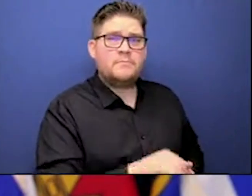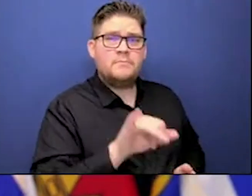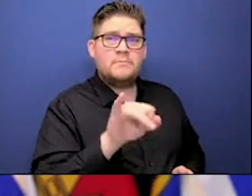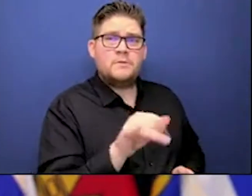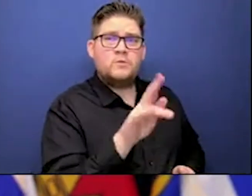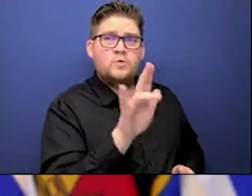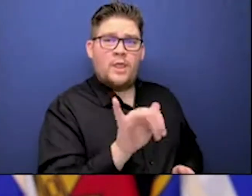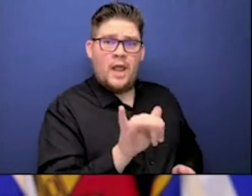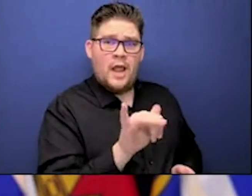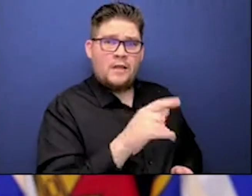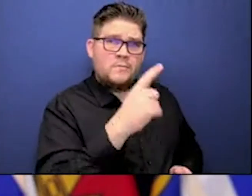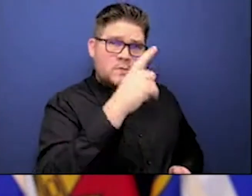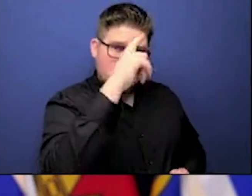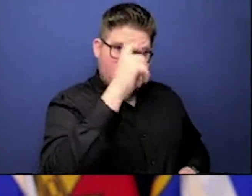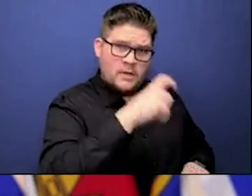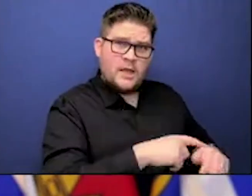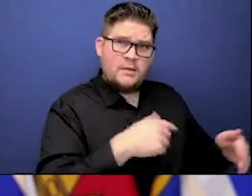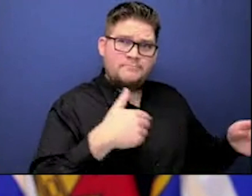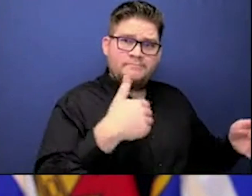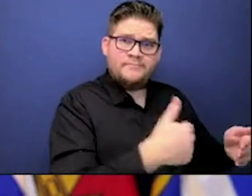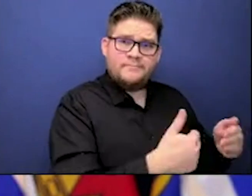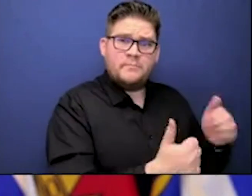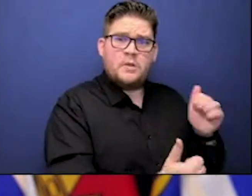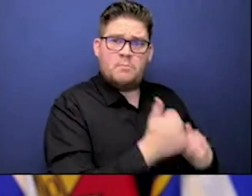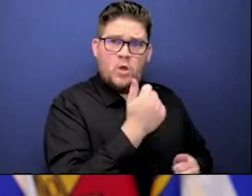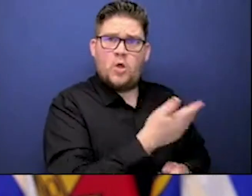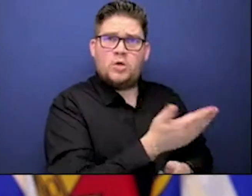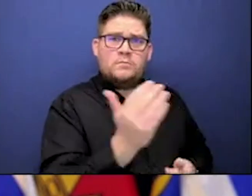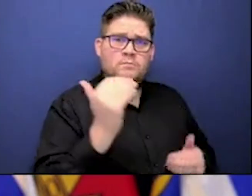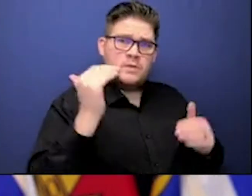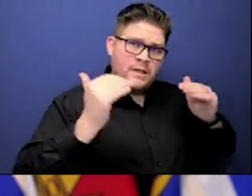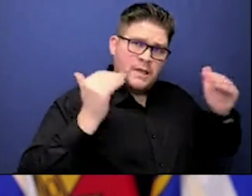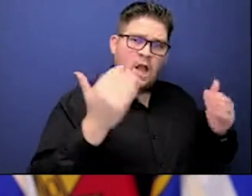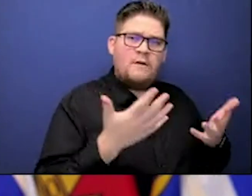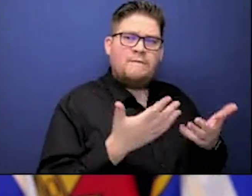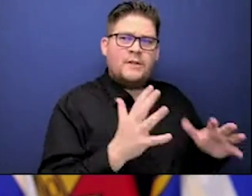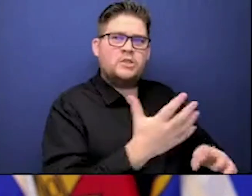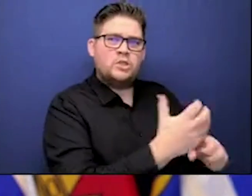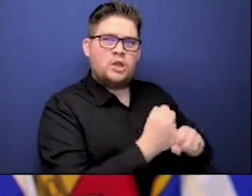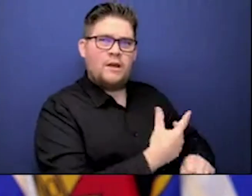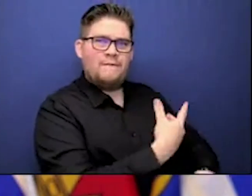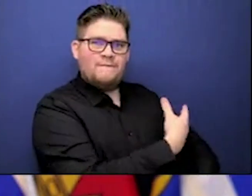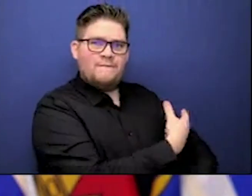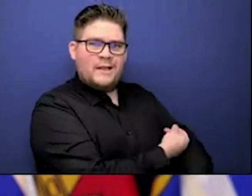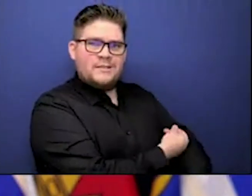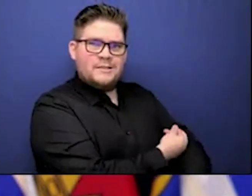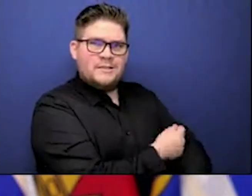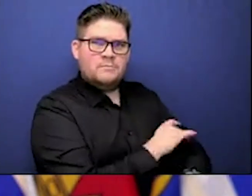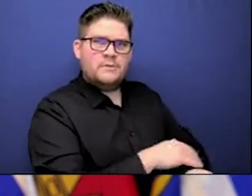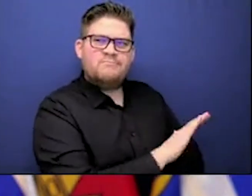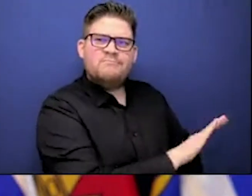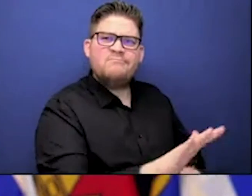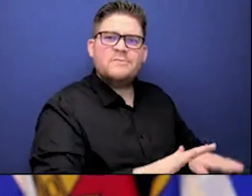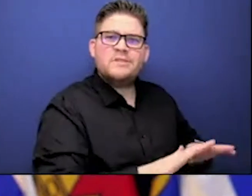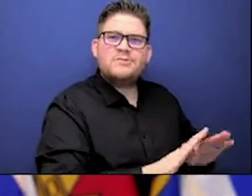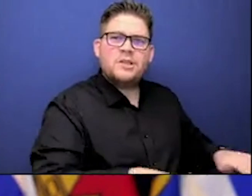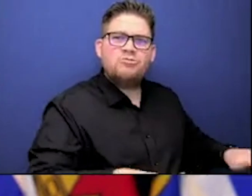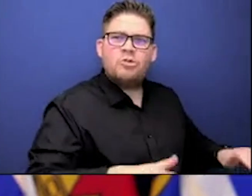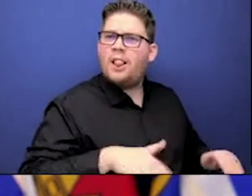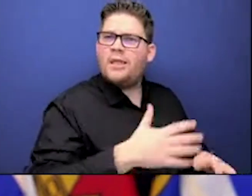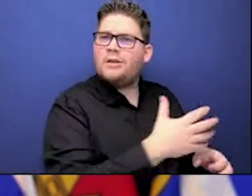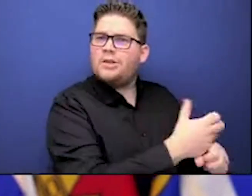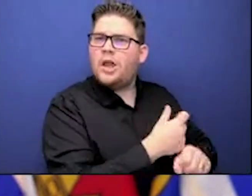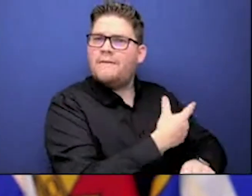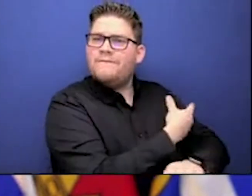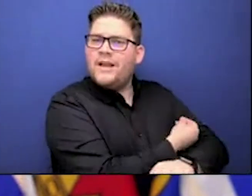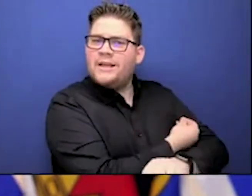but the children and teens haven't, especially given that the kids have had a lot of their activities restricted, they've